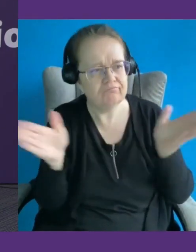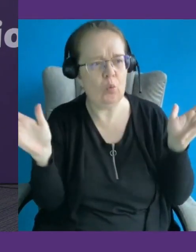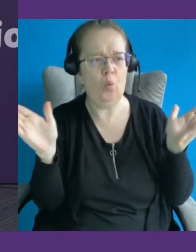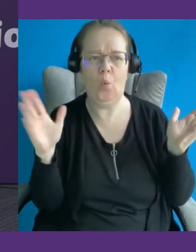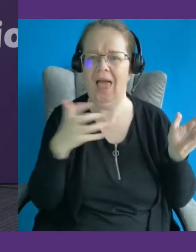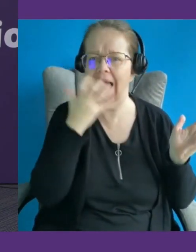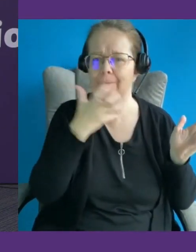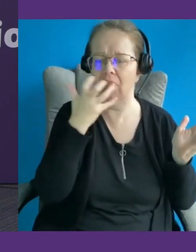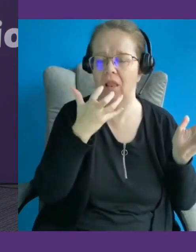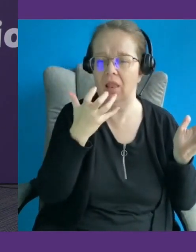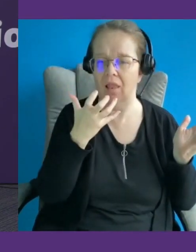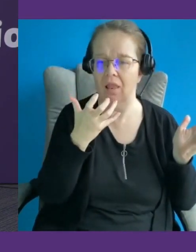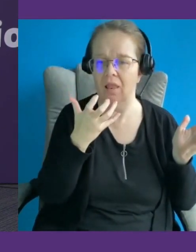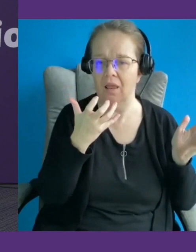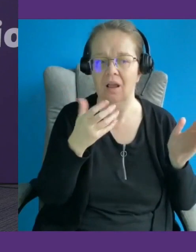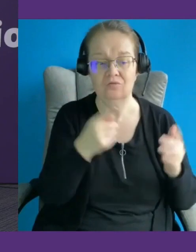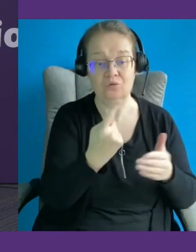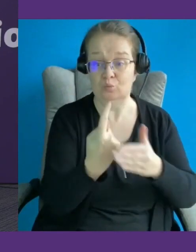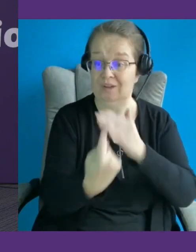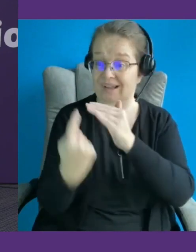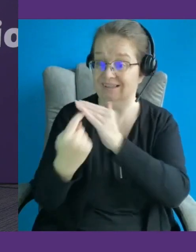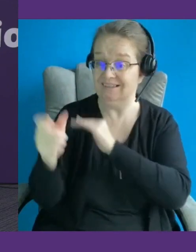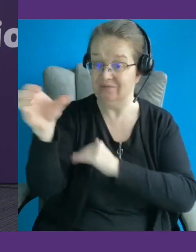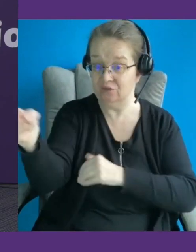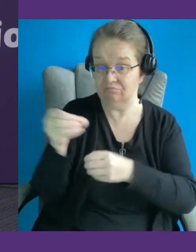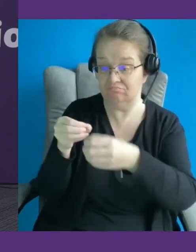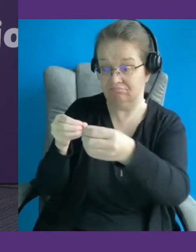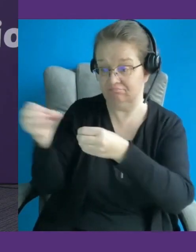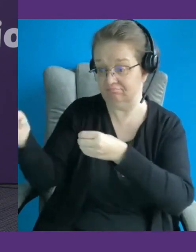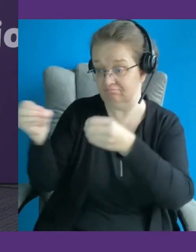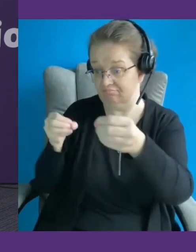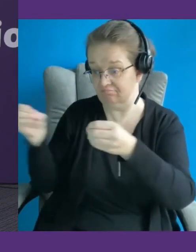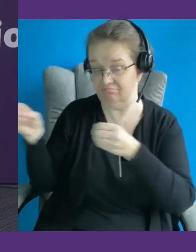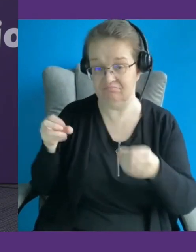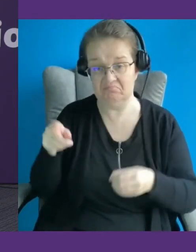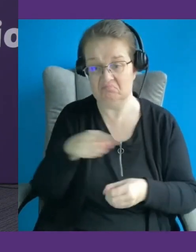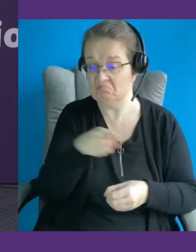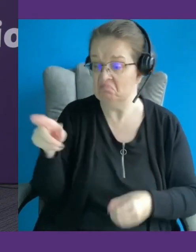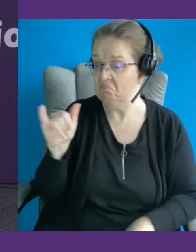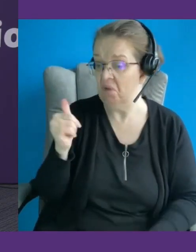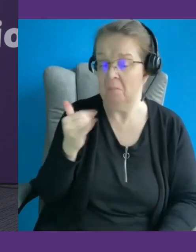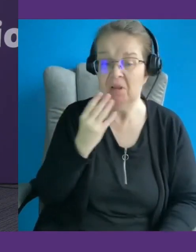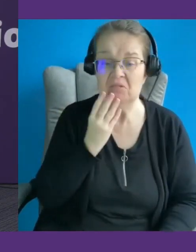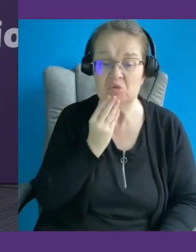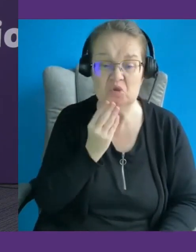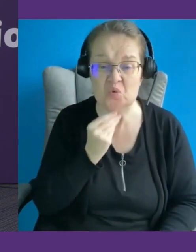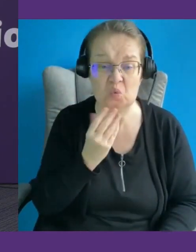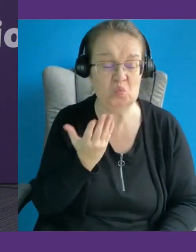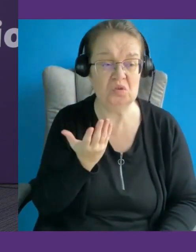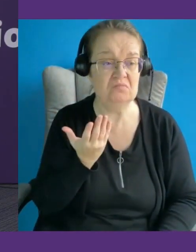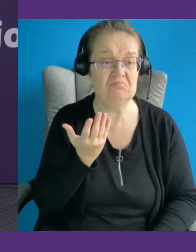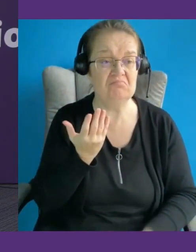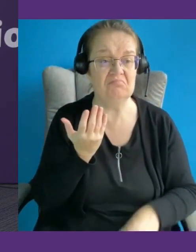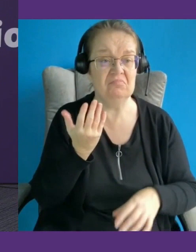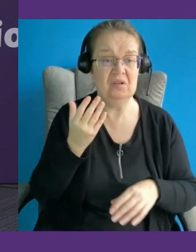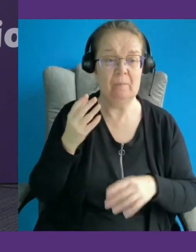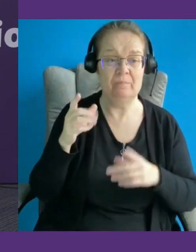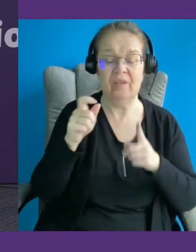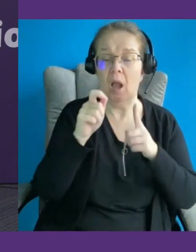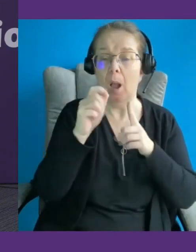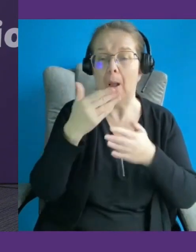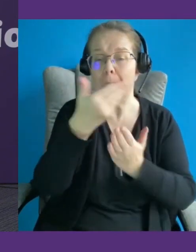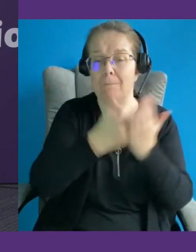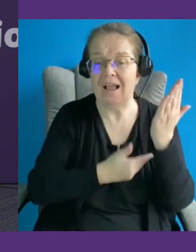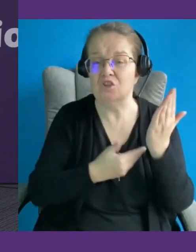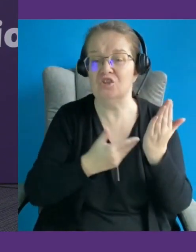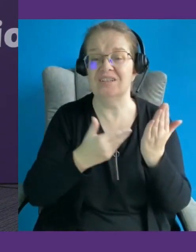so those individuals might, some of them may be using more things like Pages, Keynote, and Numbers for